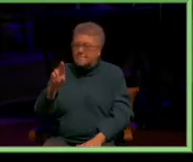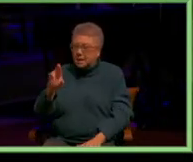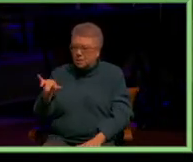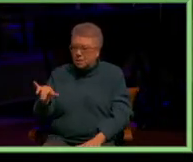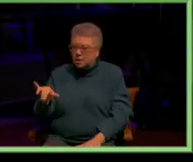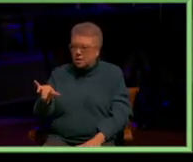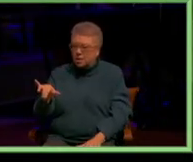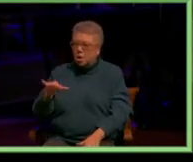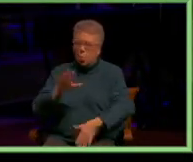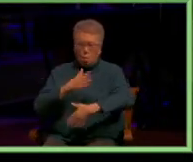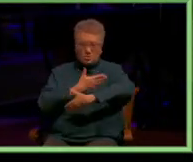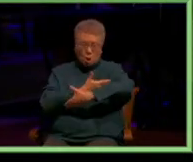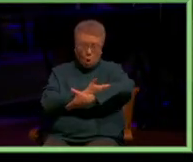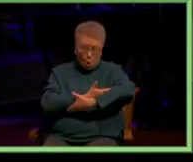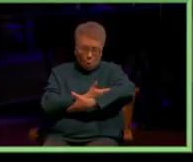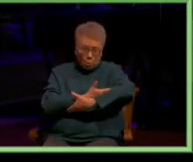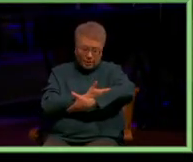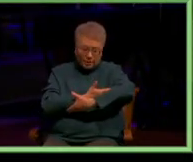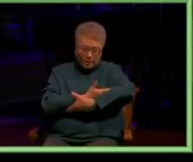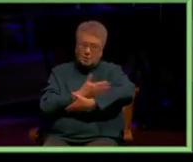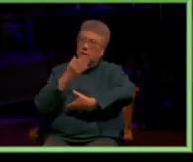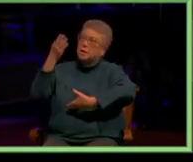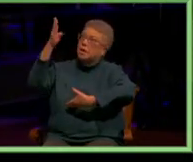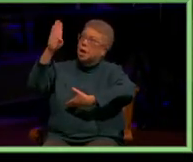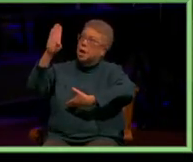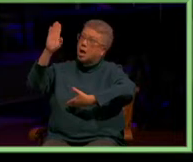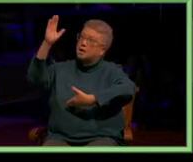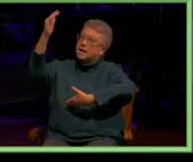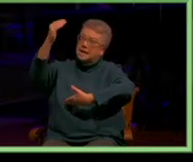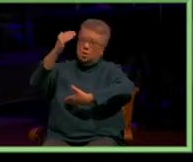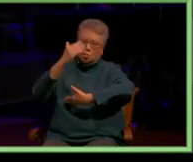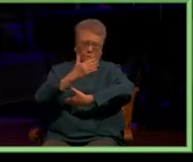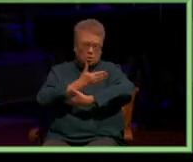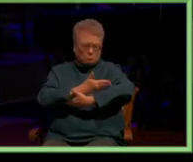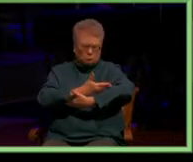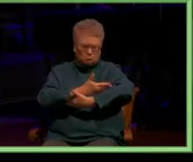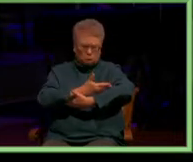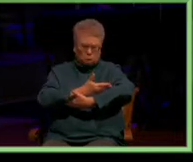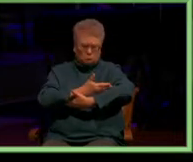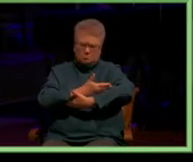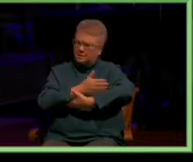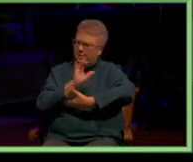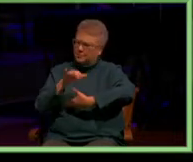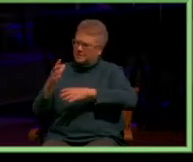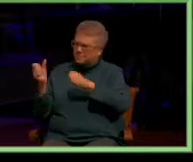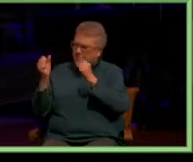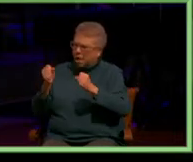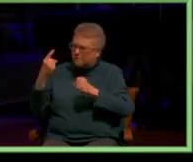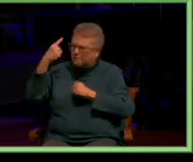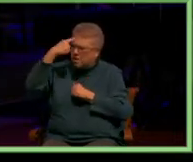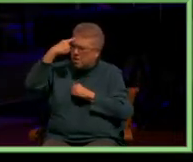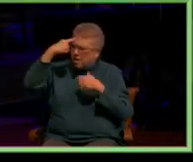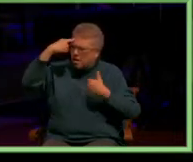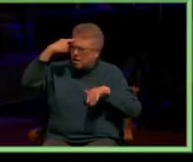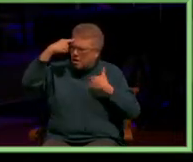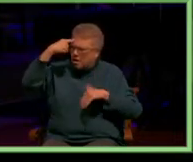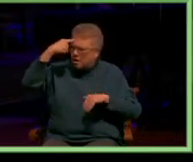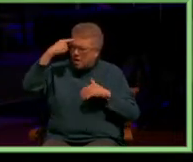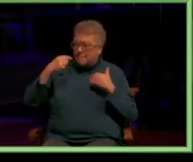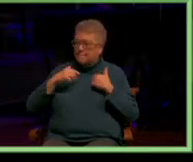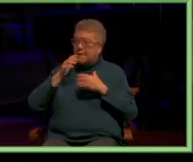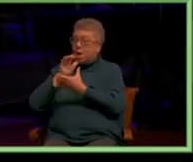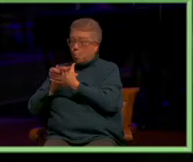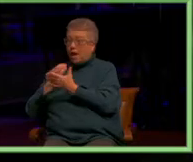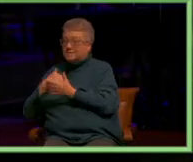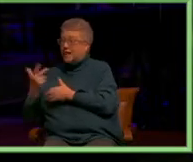holding God in her hands. What a powerful thing. I've had three children, or excuse me, let me correct that. My wife has had